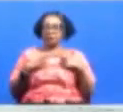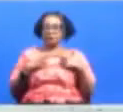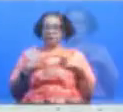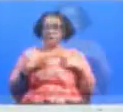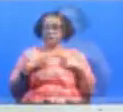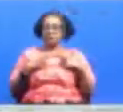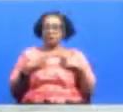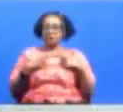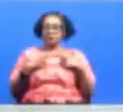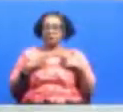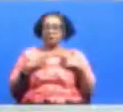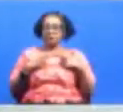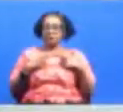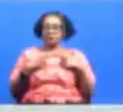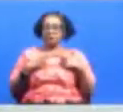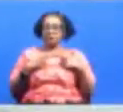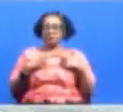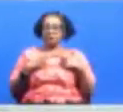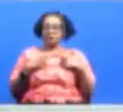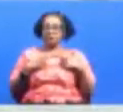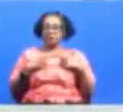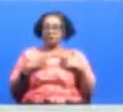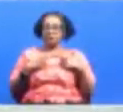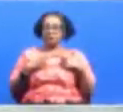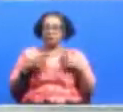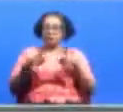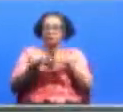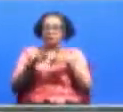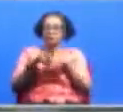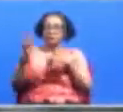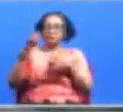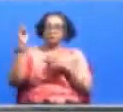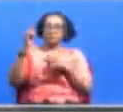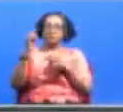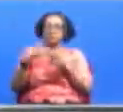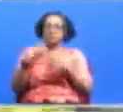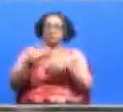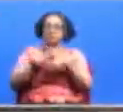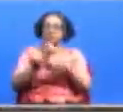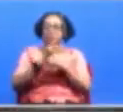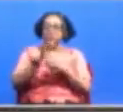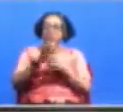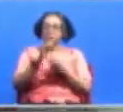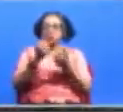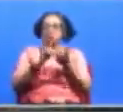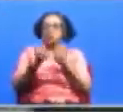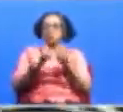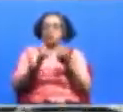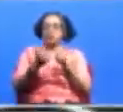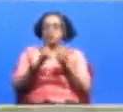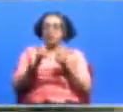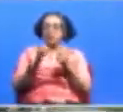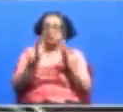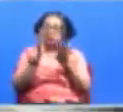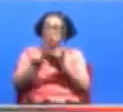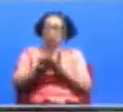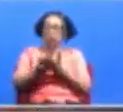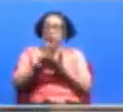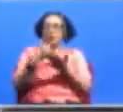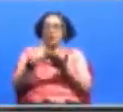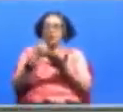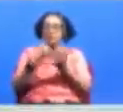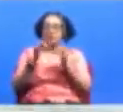As Kenya spreads its sports wings to make its mark in other sporting disciplines, it has been apparent that this drive has been spearheaded by